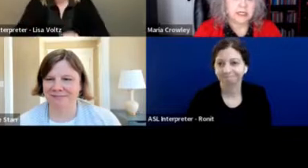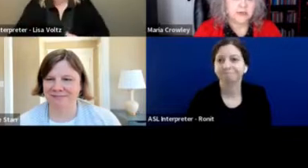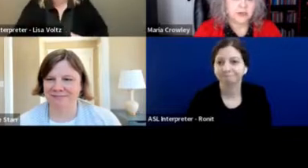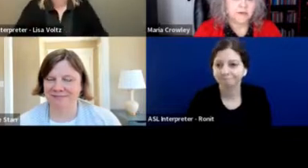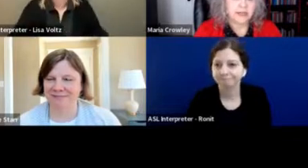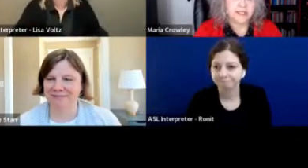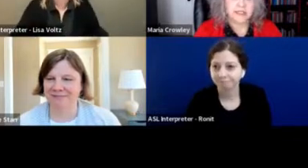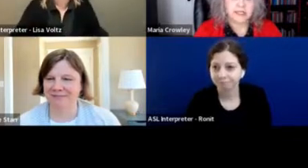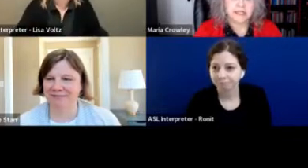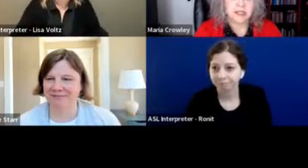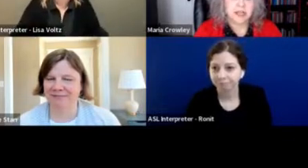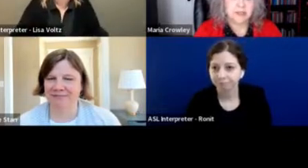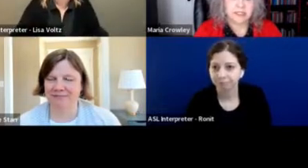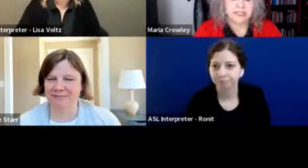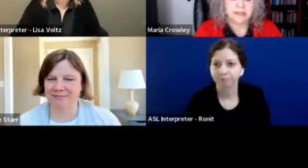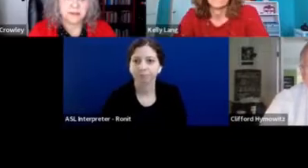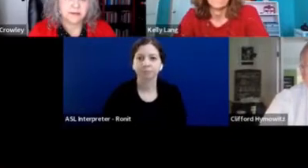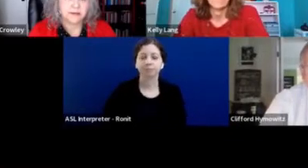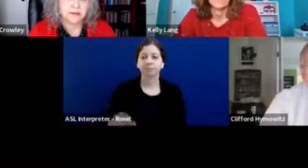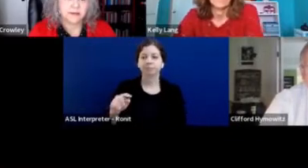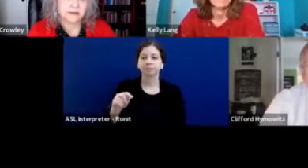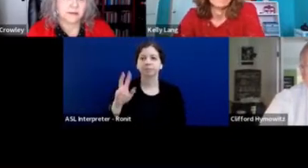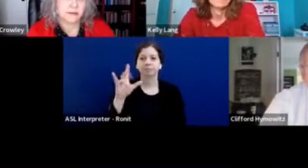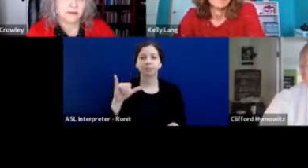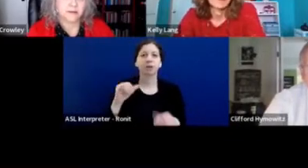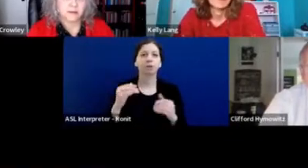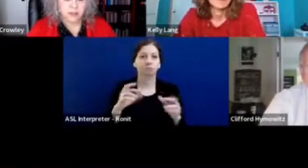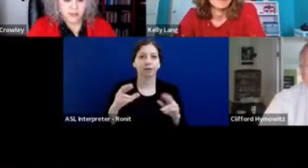And Terry, if you'd advance to the next slide, please.